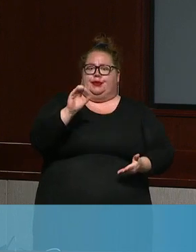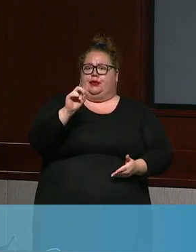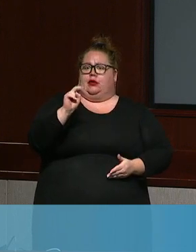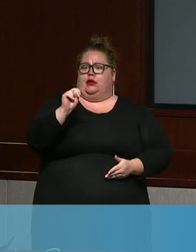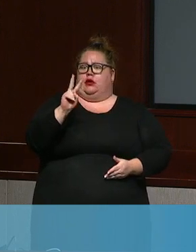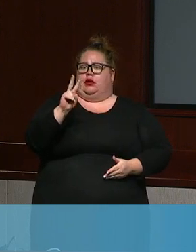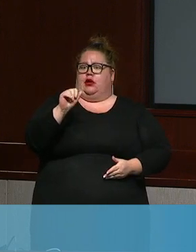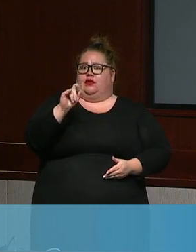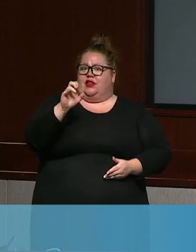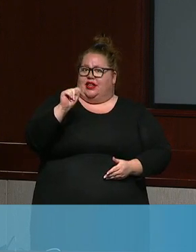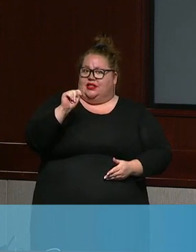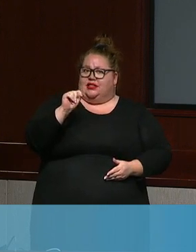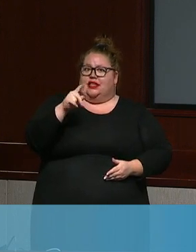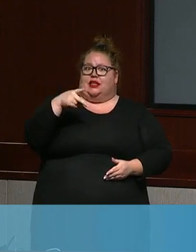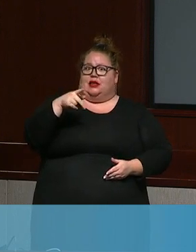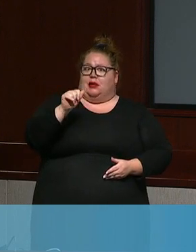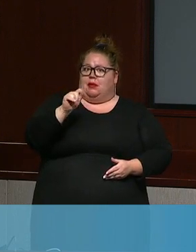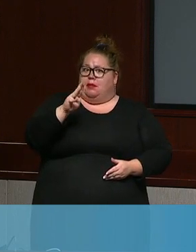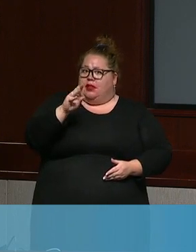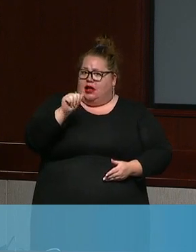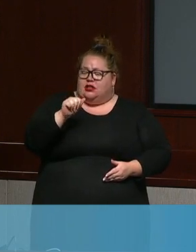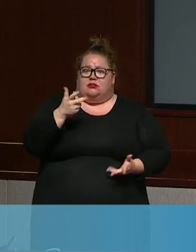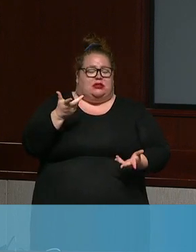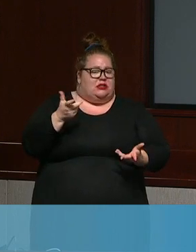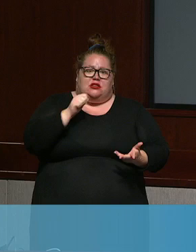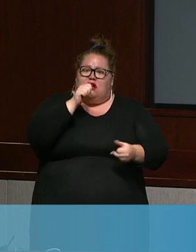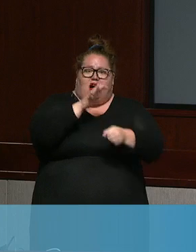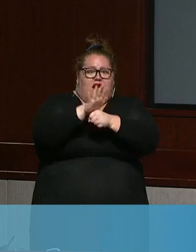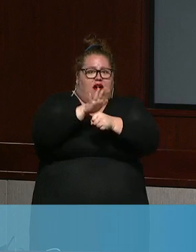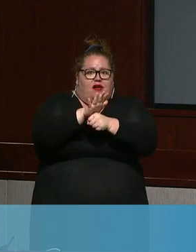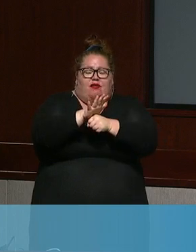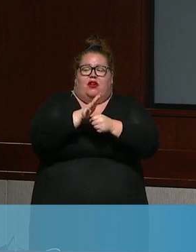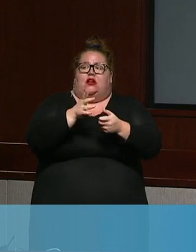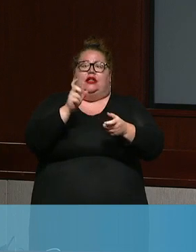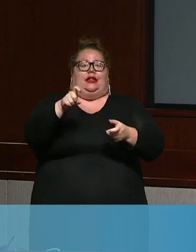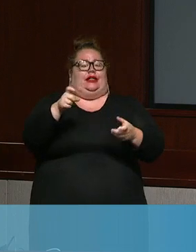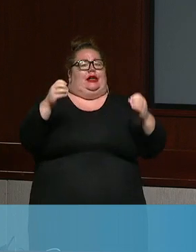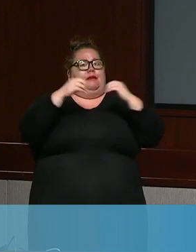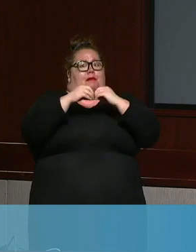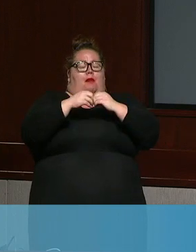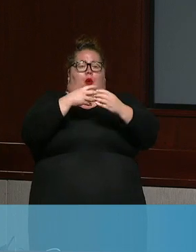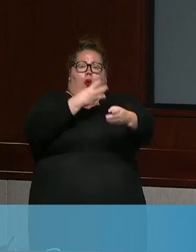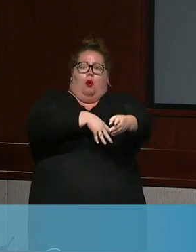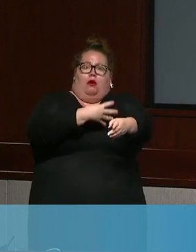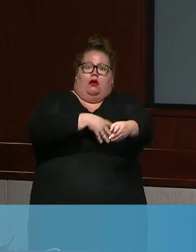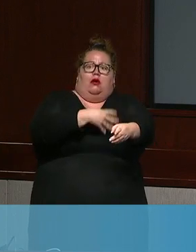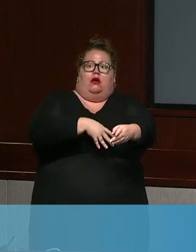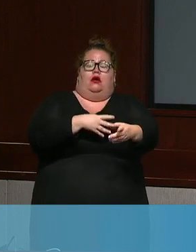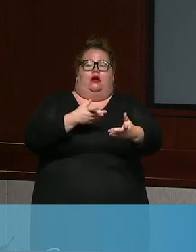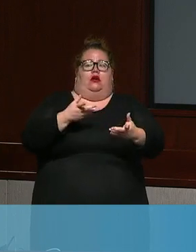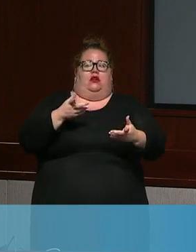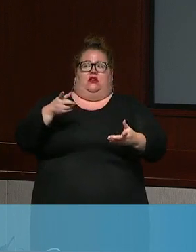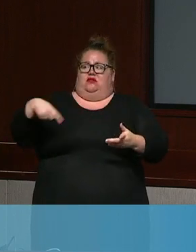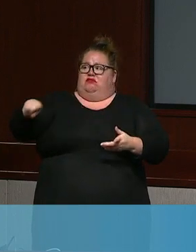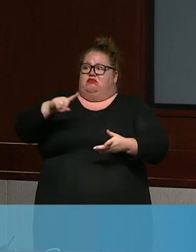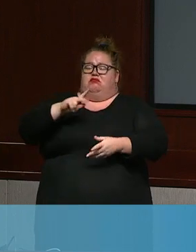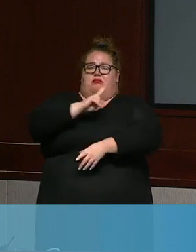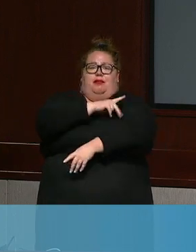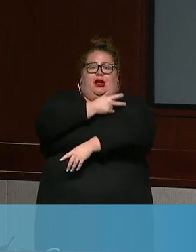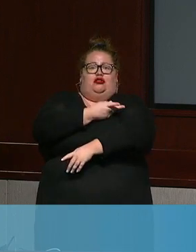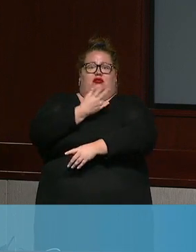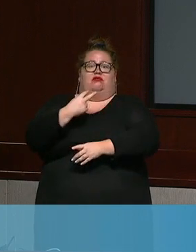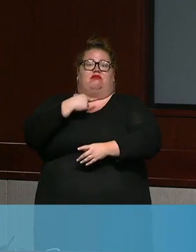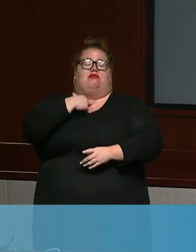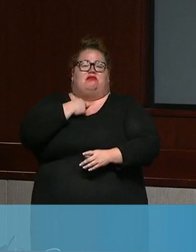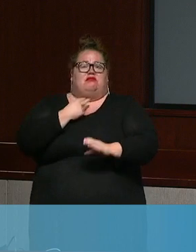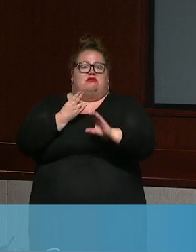those are patients that we could get out of the hospitals, get back to their families, and back to their lives. Every one of us are impacted from this, whether